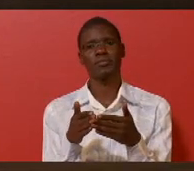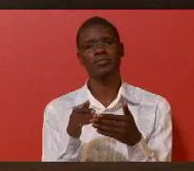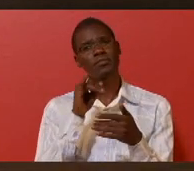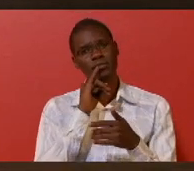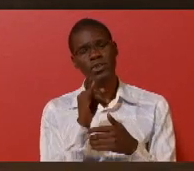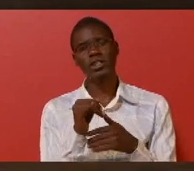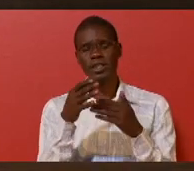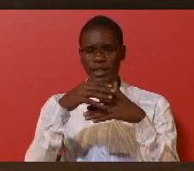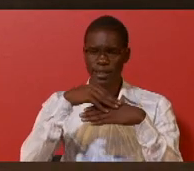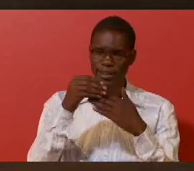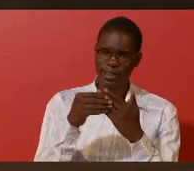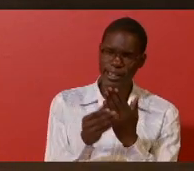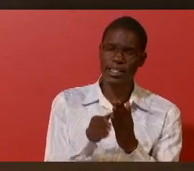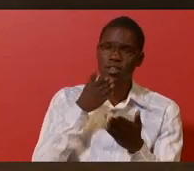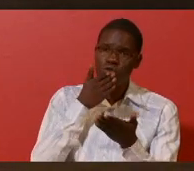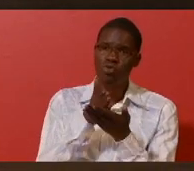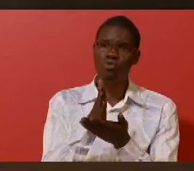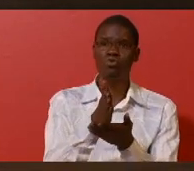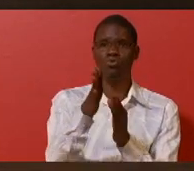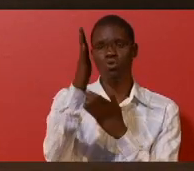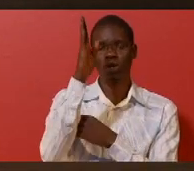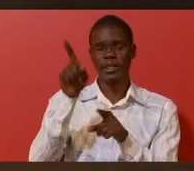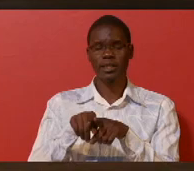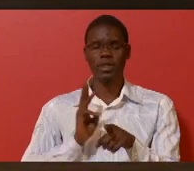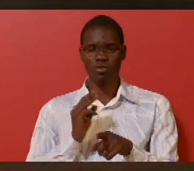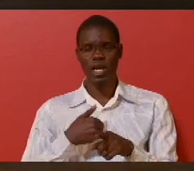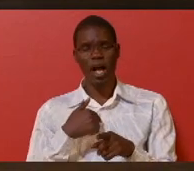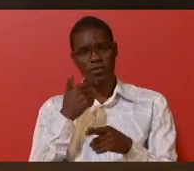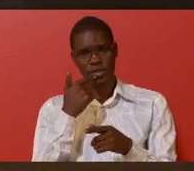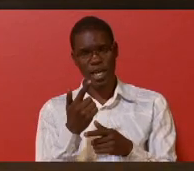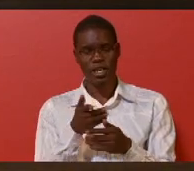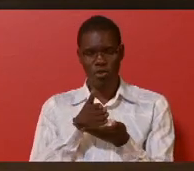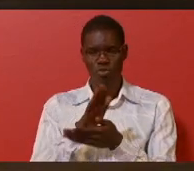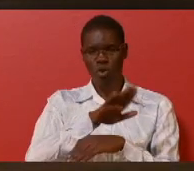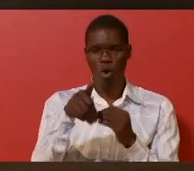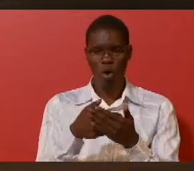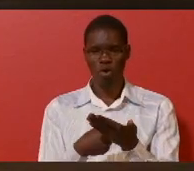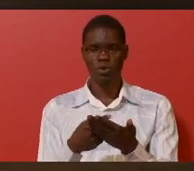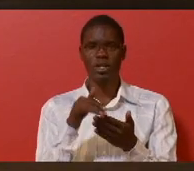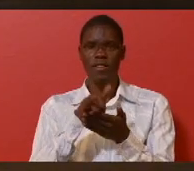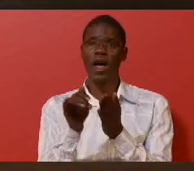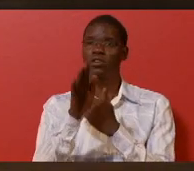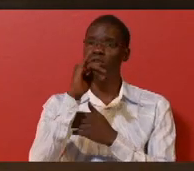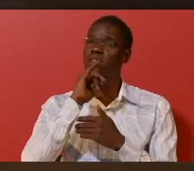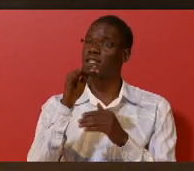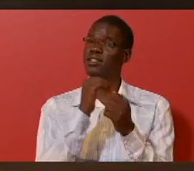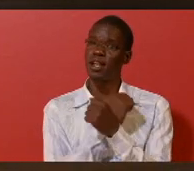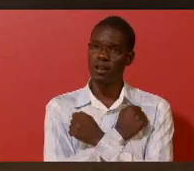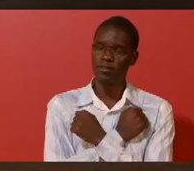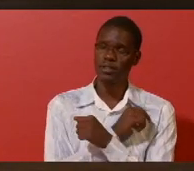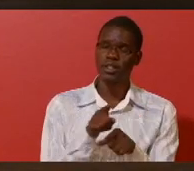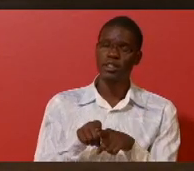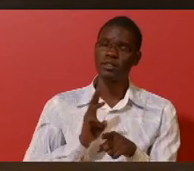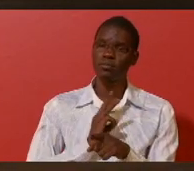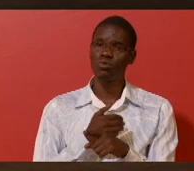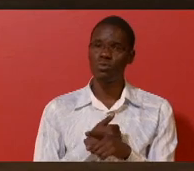is created by God. And remember, we've been saying all week that God is love. And